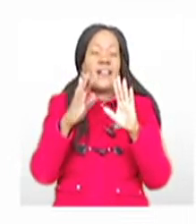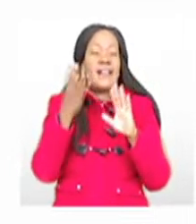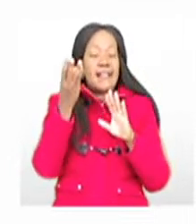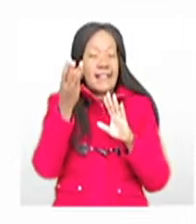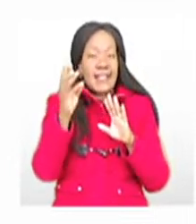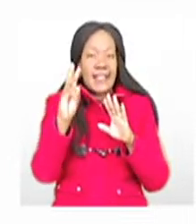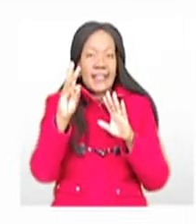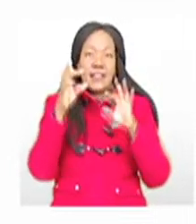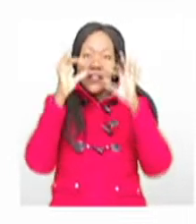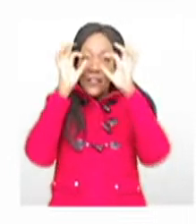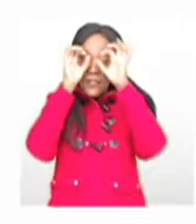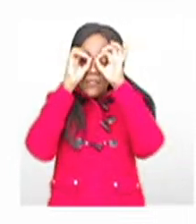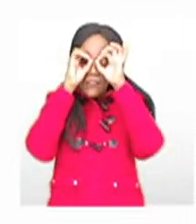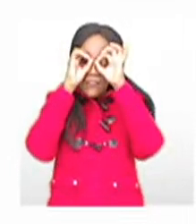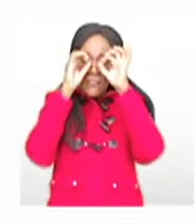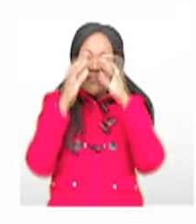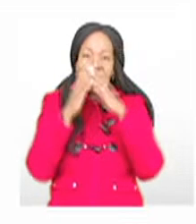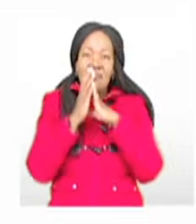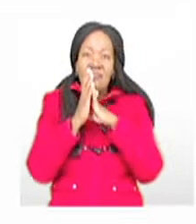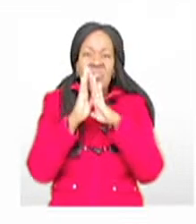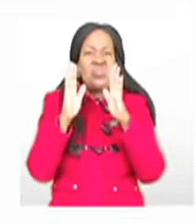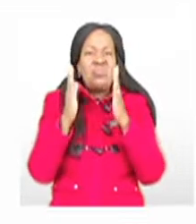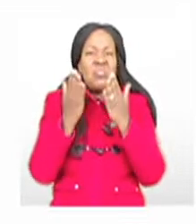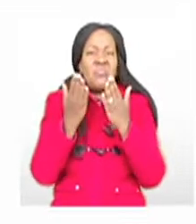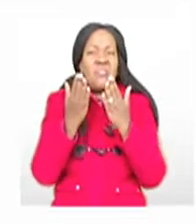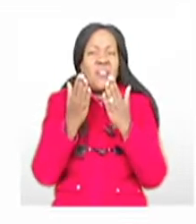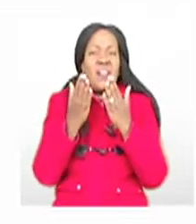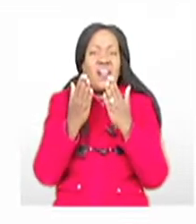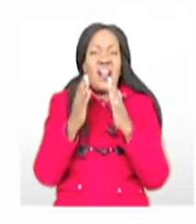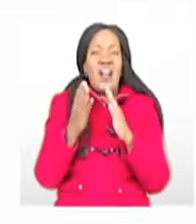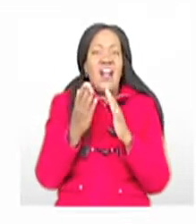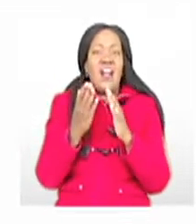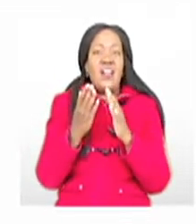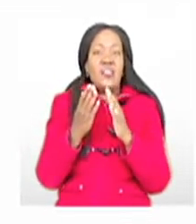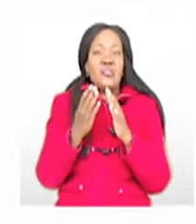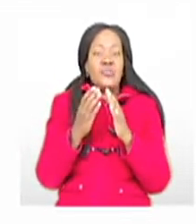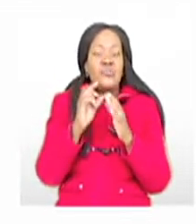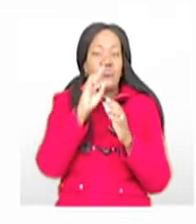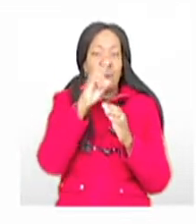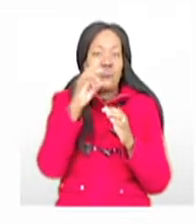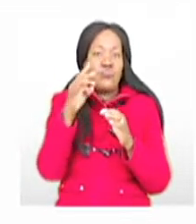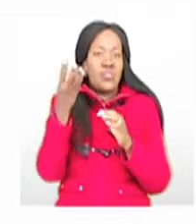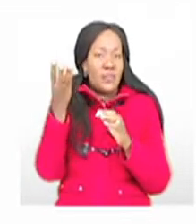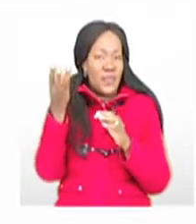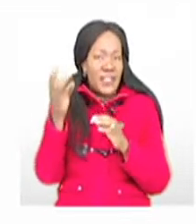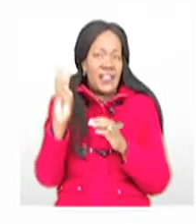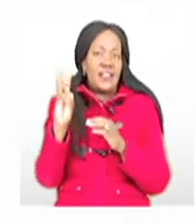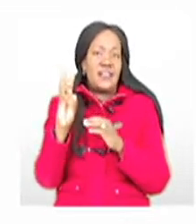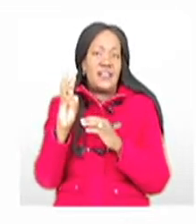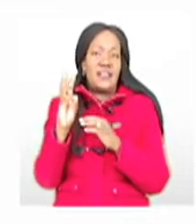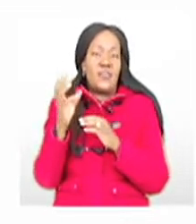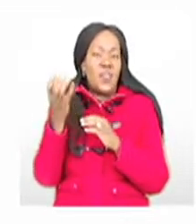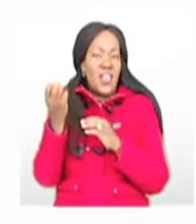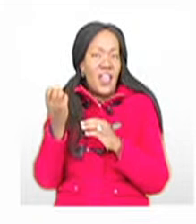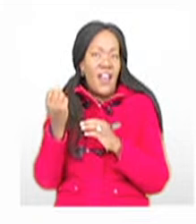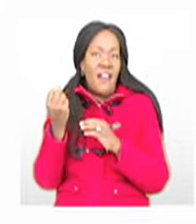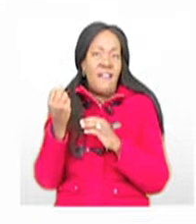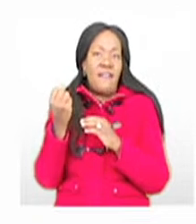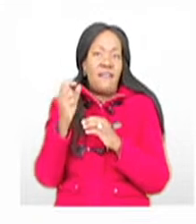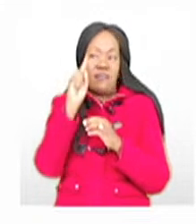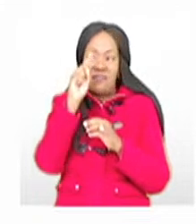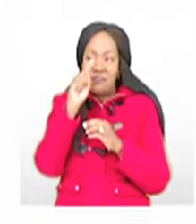birds. Do we know how to count up to number 6? We have